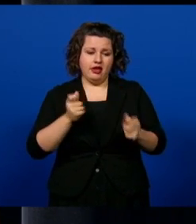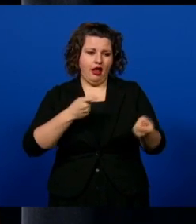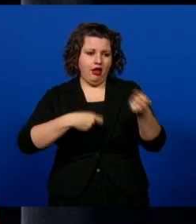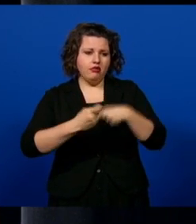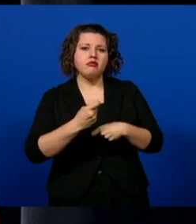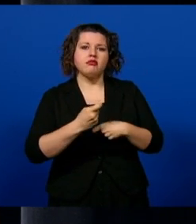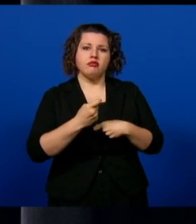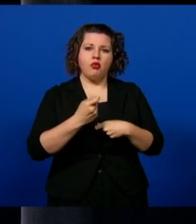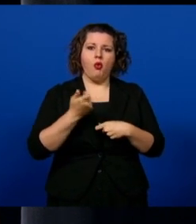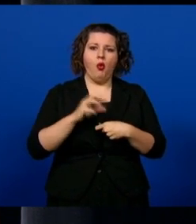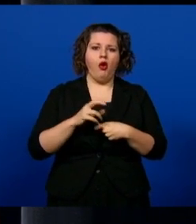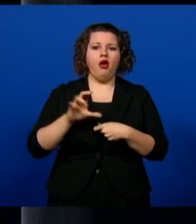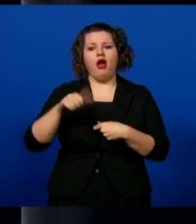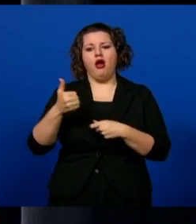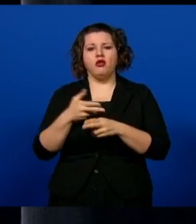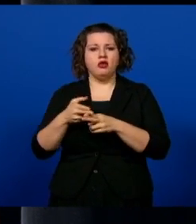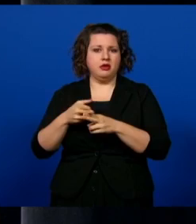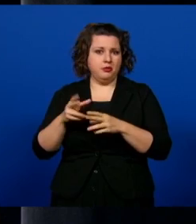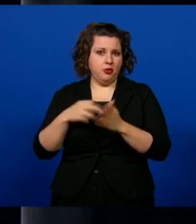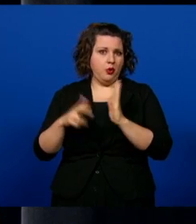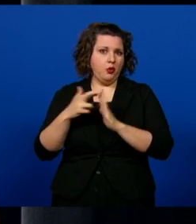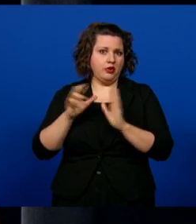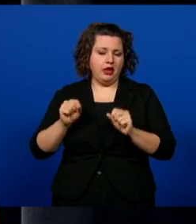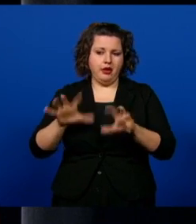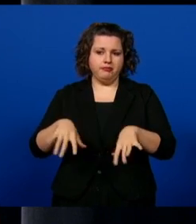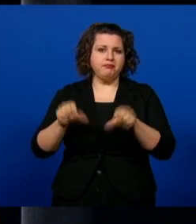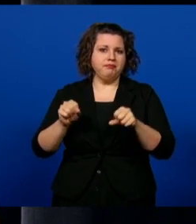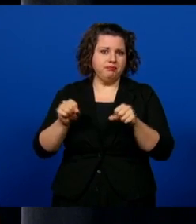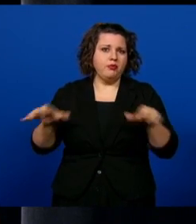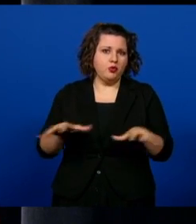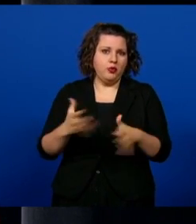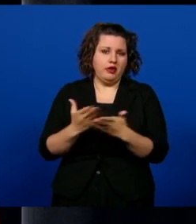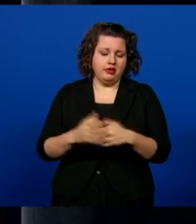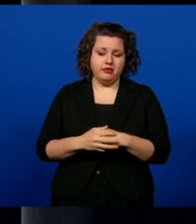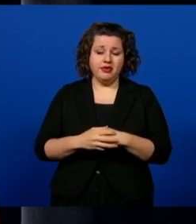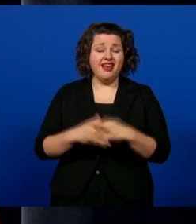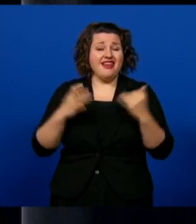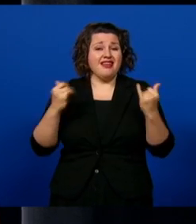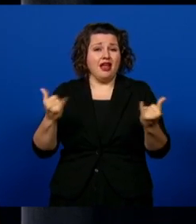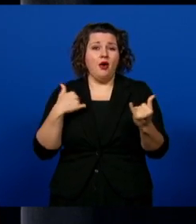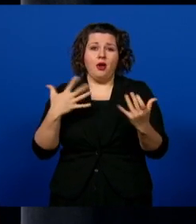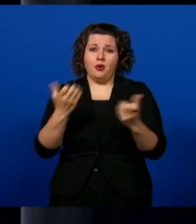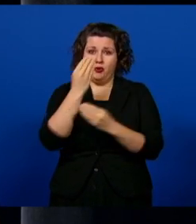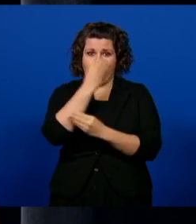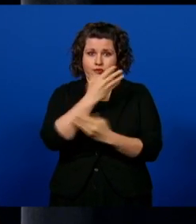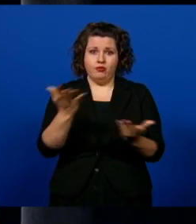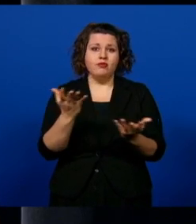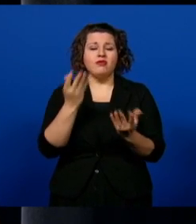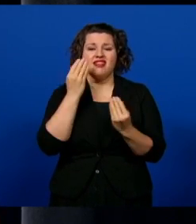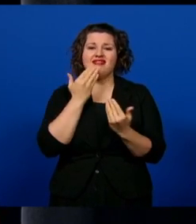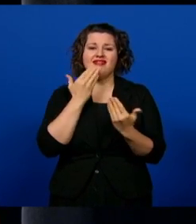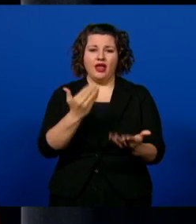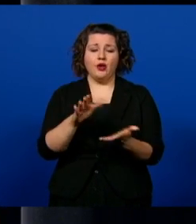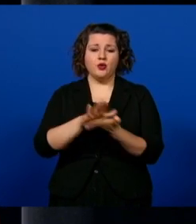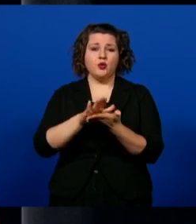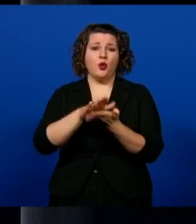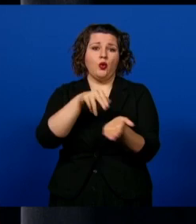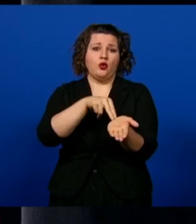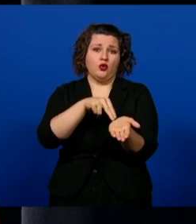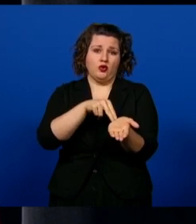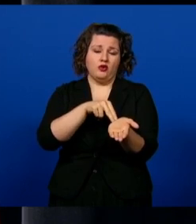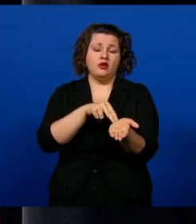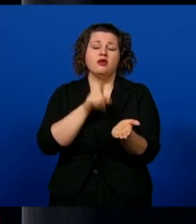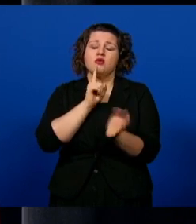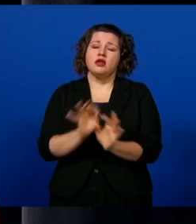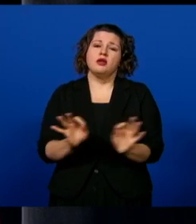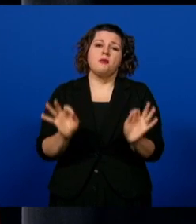on other temporary roles. Finally, I want to take this moment to publicly thank our school nurses. Their integral role